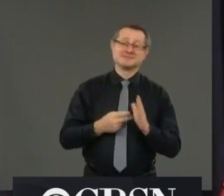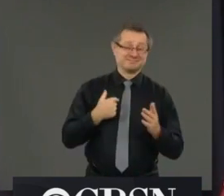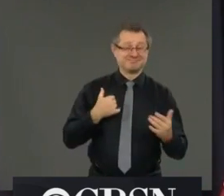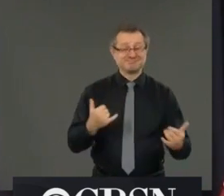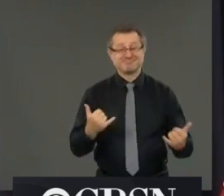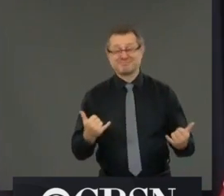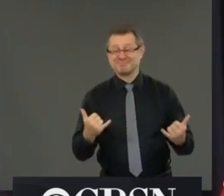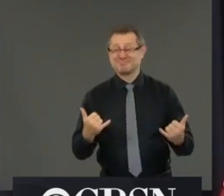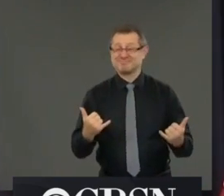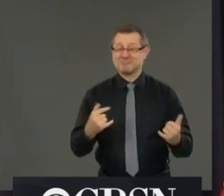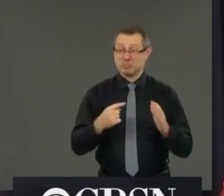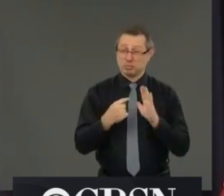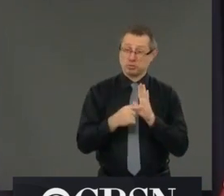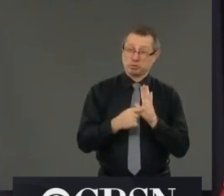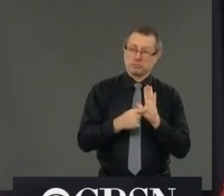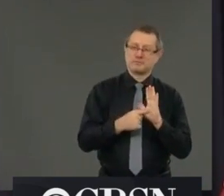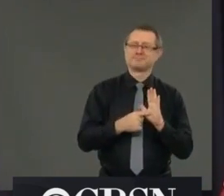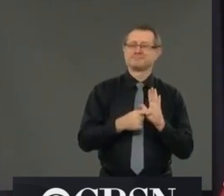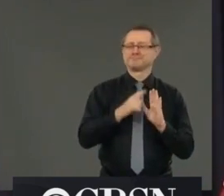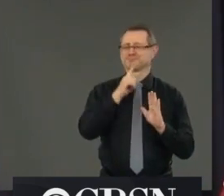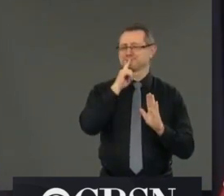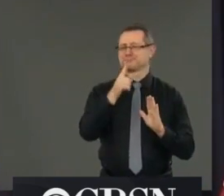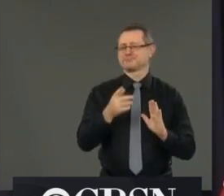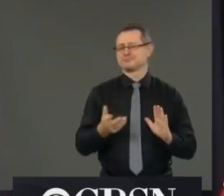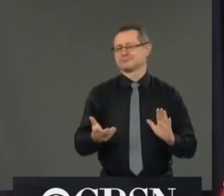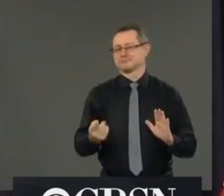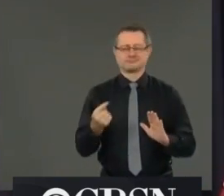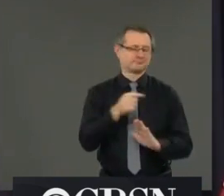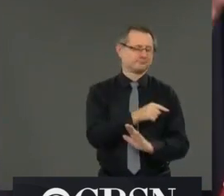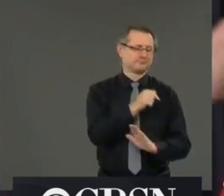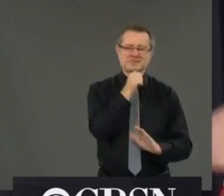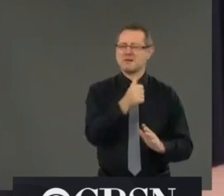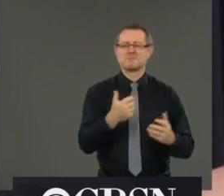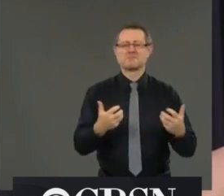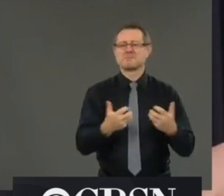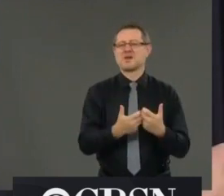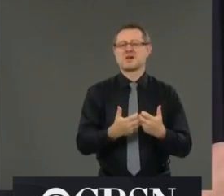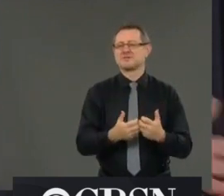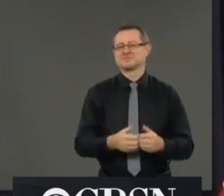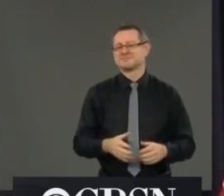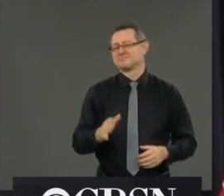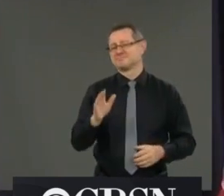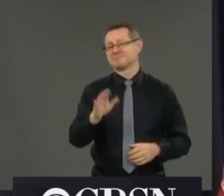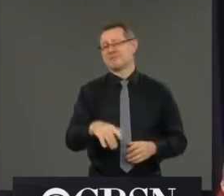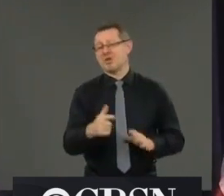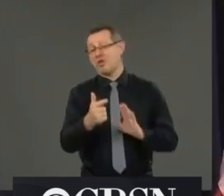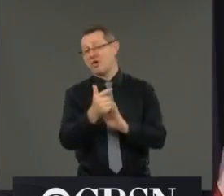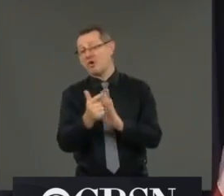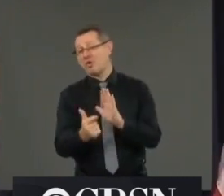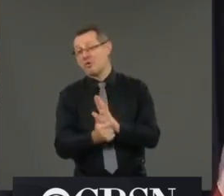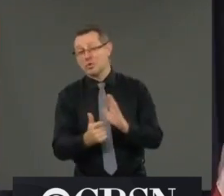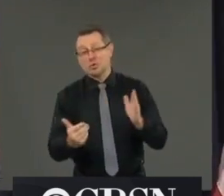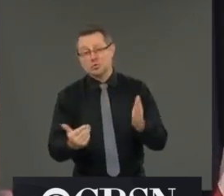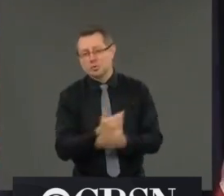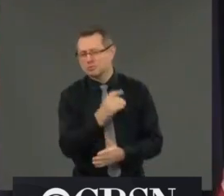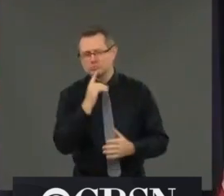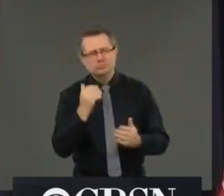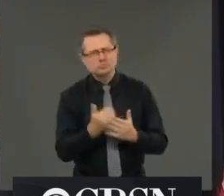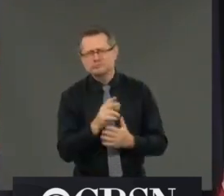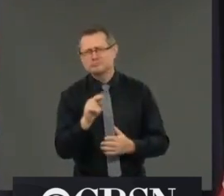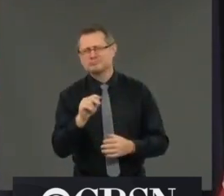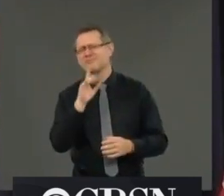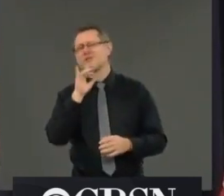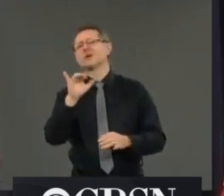a bar serving food. This is a law going back to the old days. The bar had